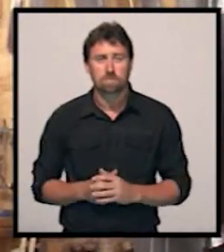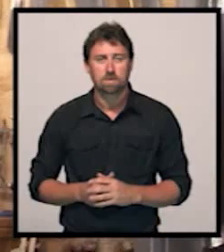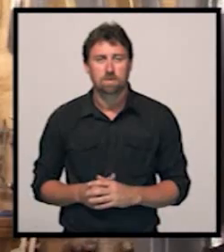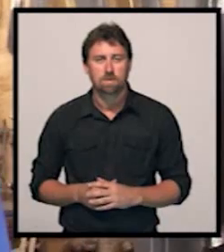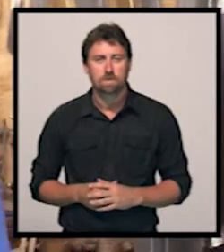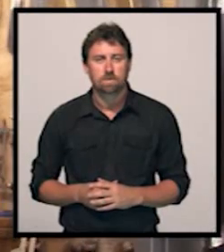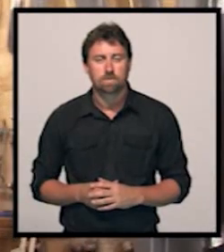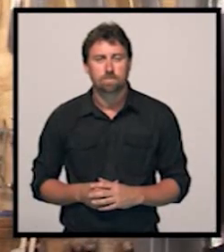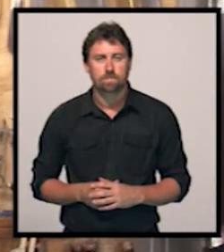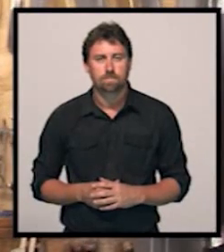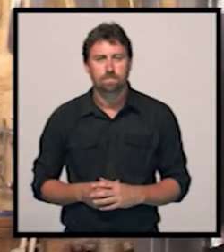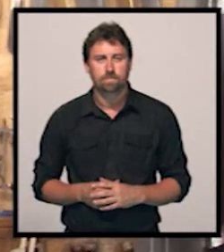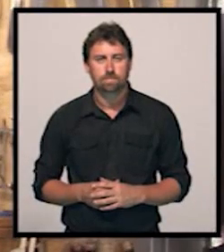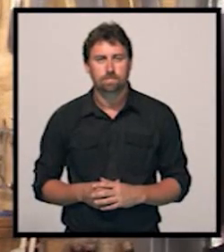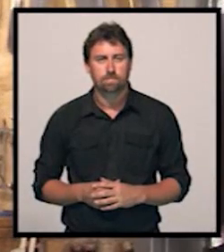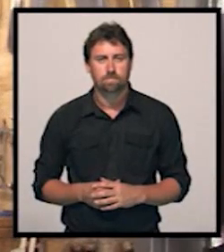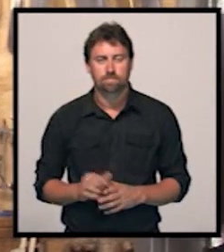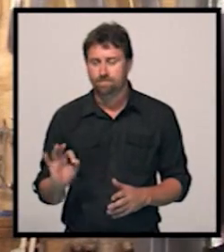you'll end up, not that one,